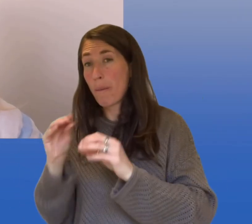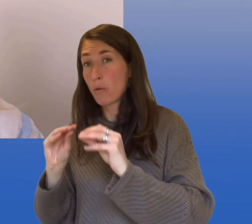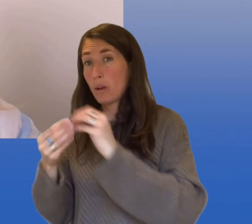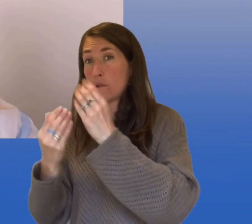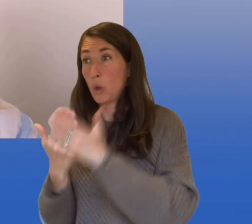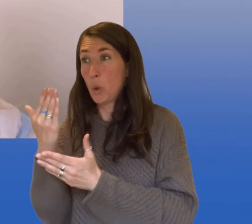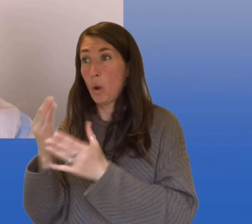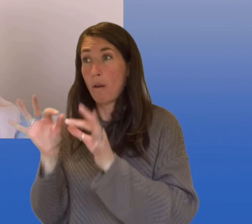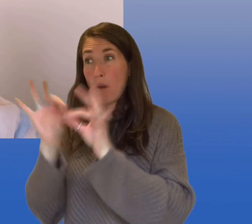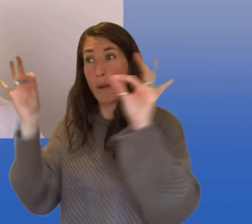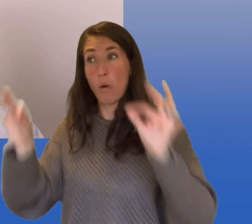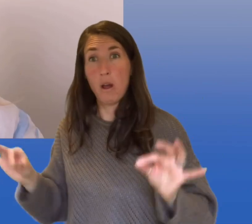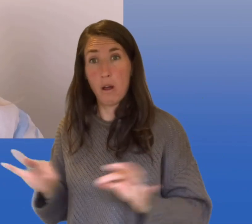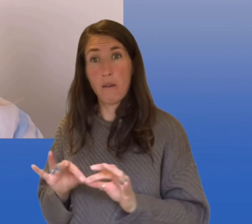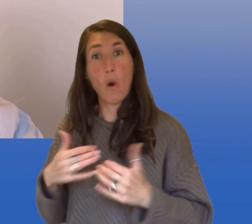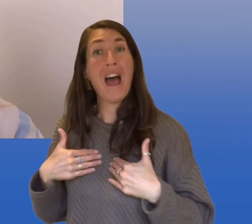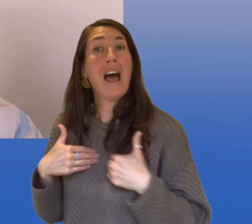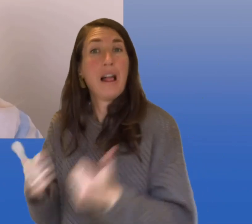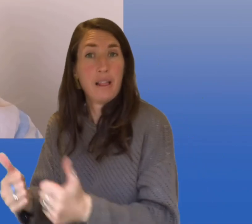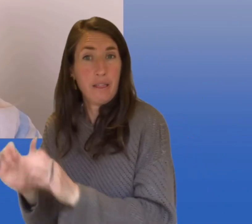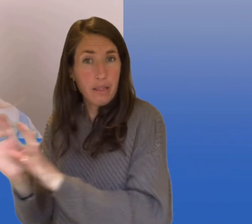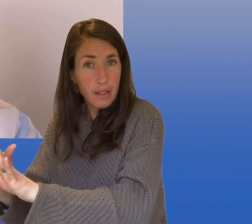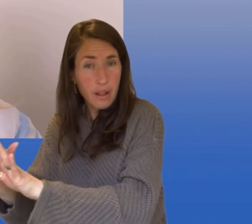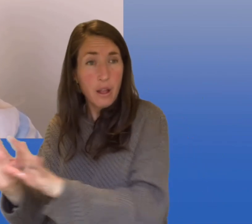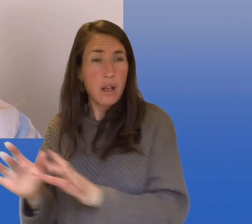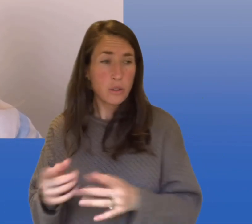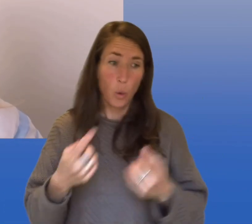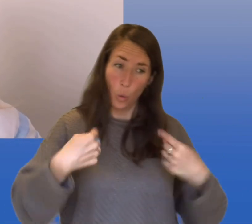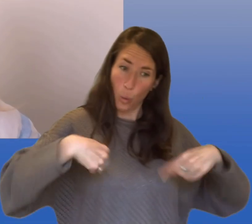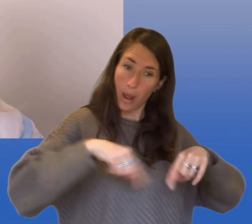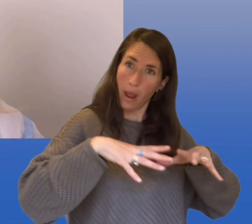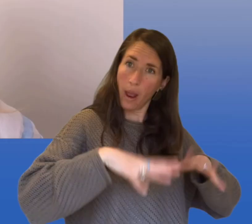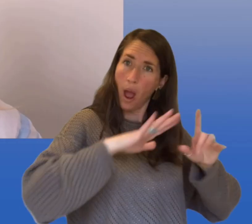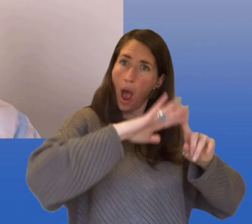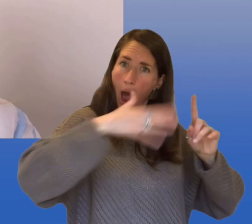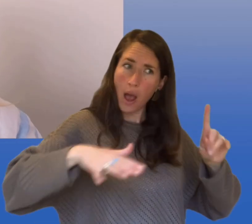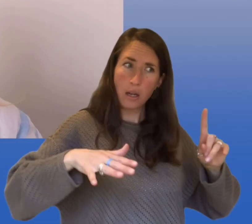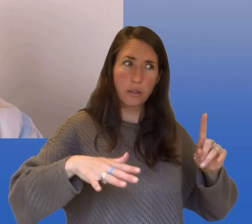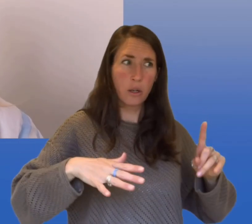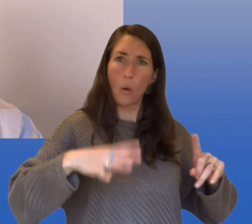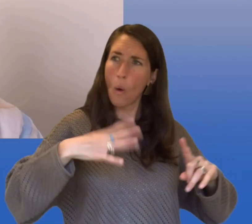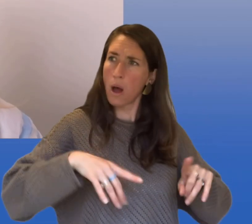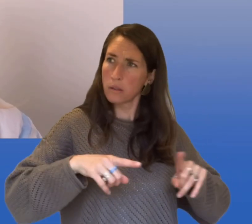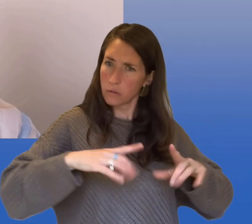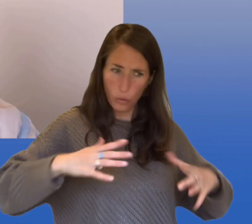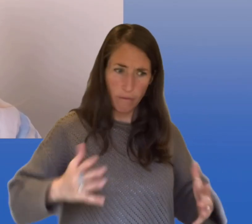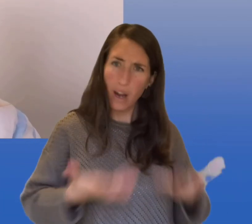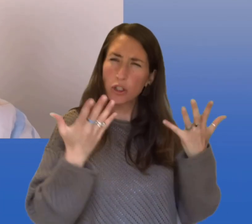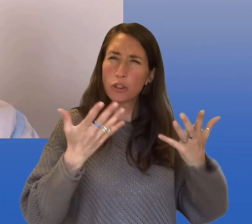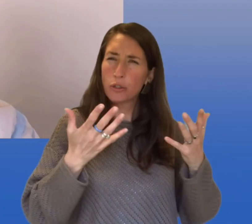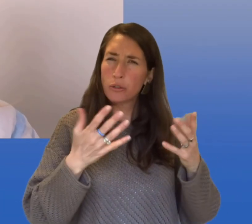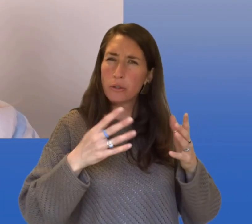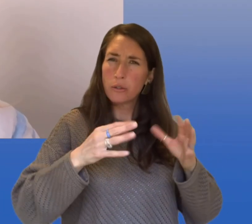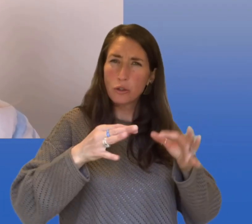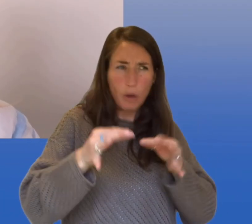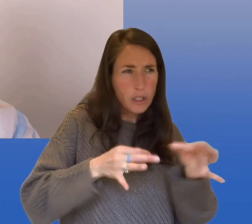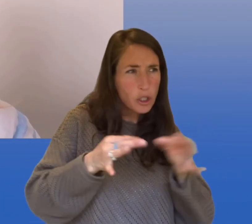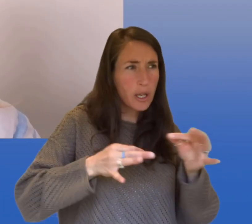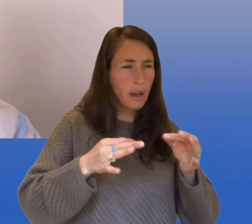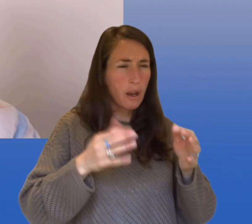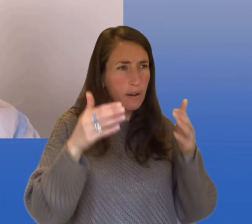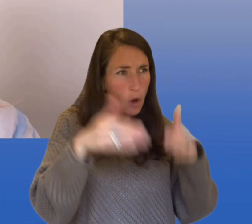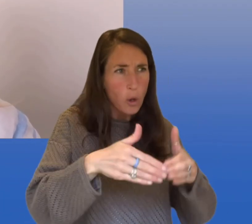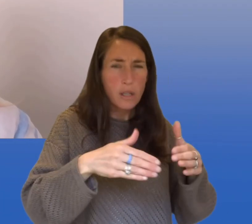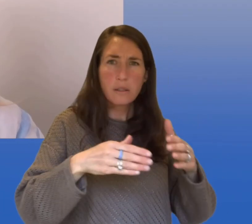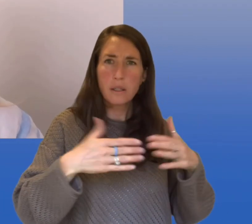health framework. So we feel really optimistic that the work that we want to do around refreshing our strategy and the work that we want to do around